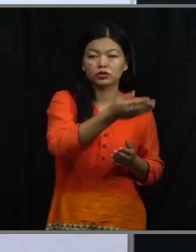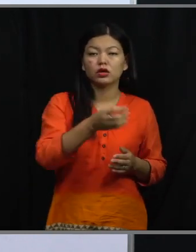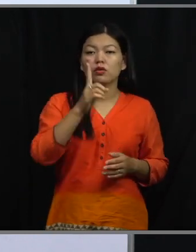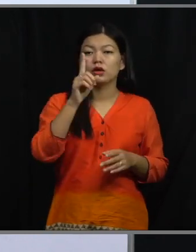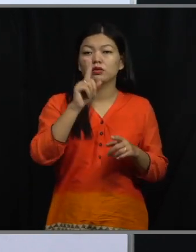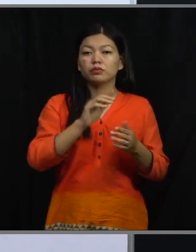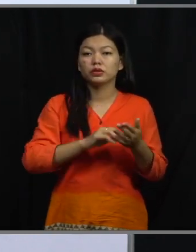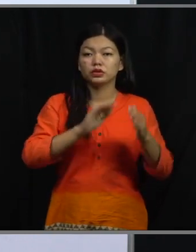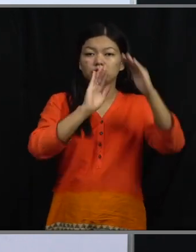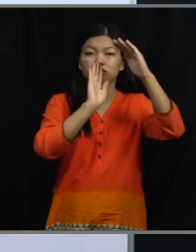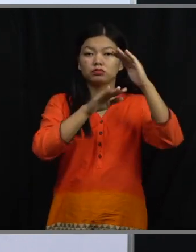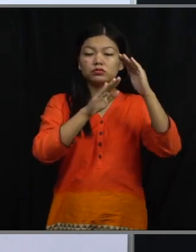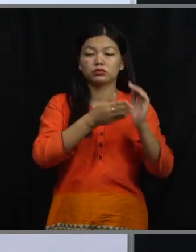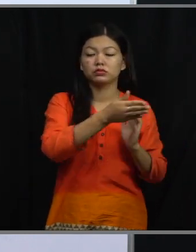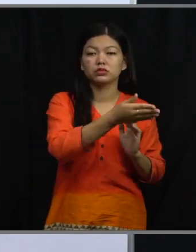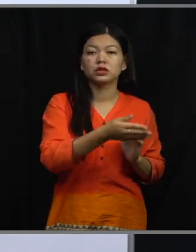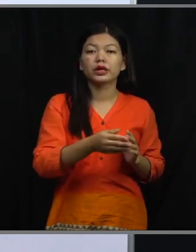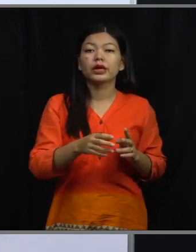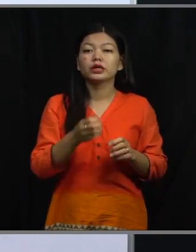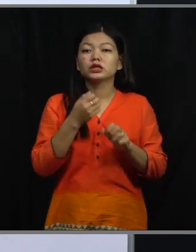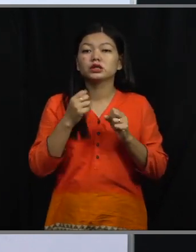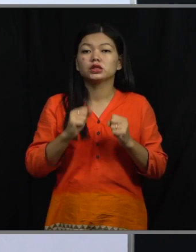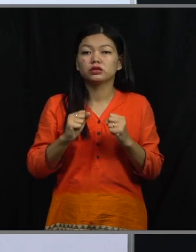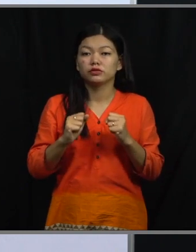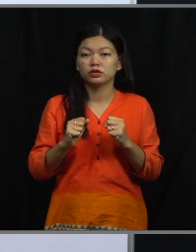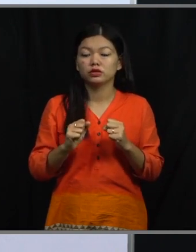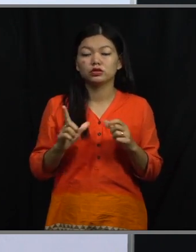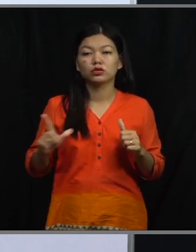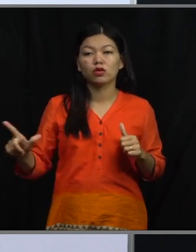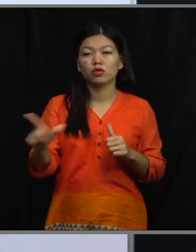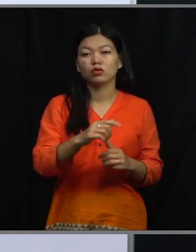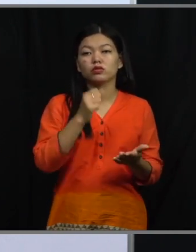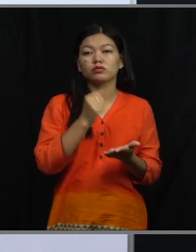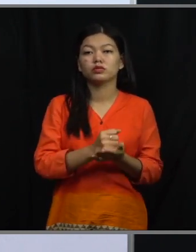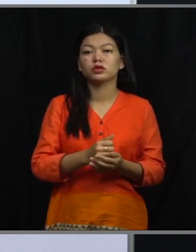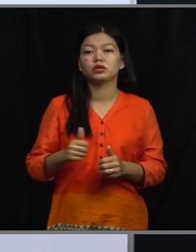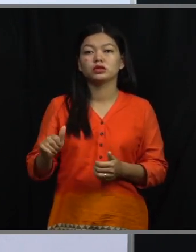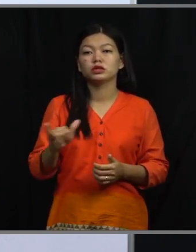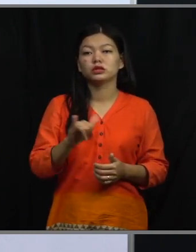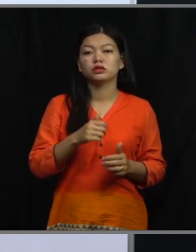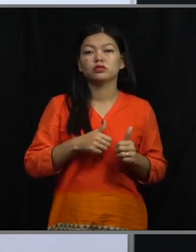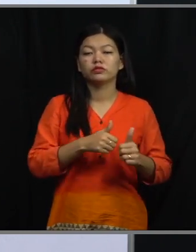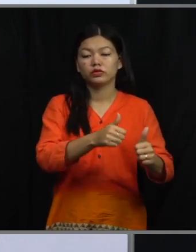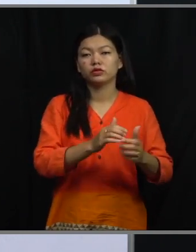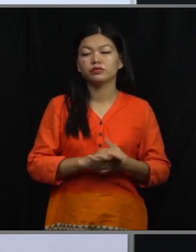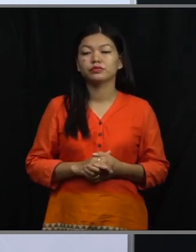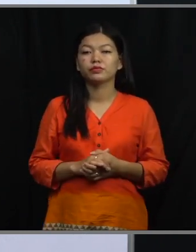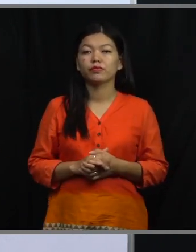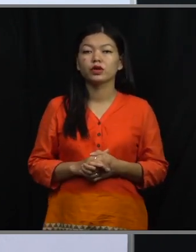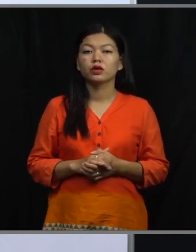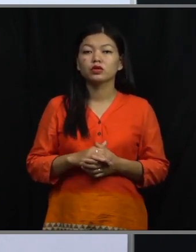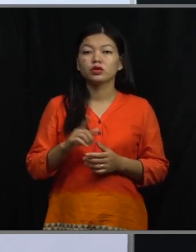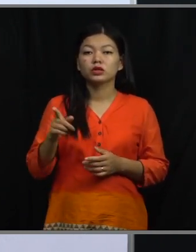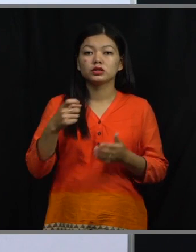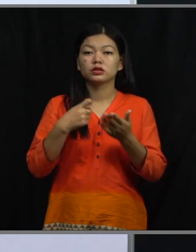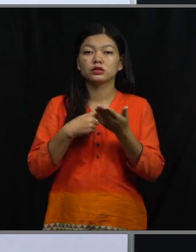mean here, okay. The next is the role of Karta. Karta is the eldest in the family, okay. He has a role to play. You know, what is the role? What is